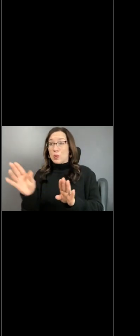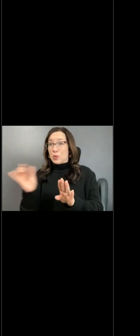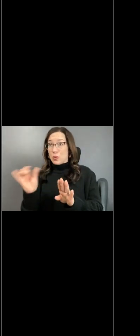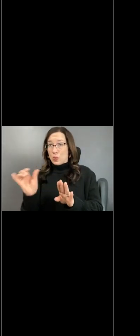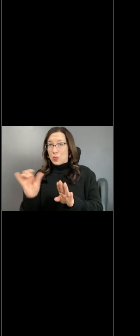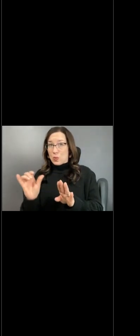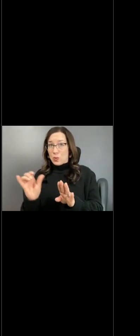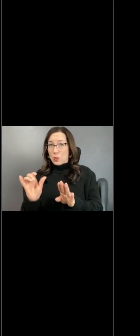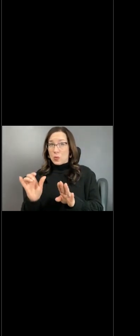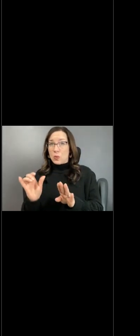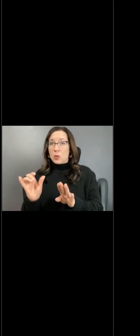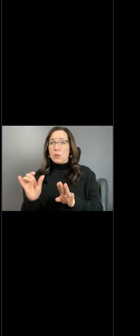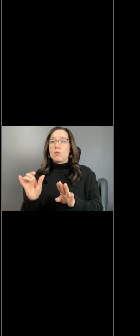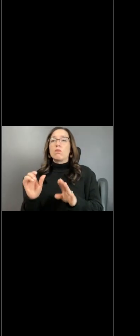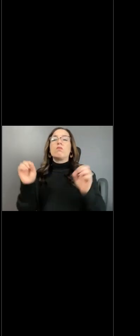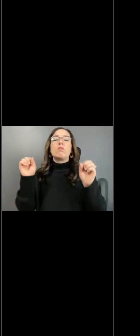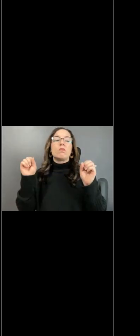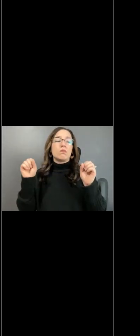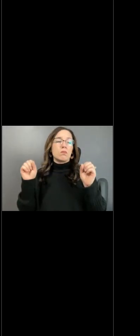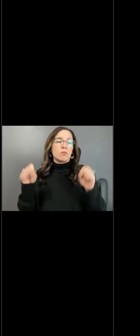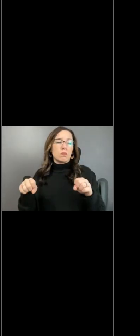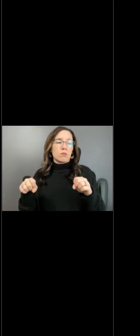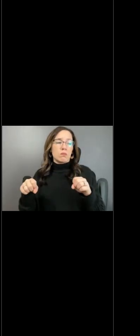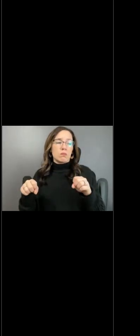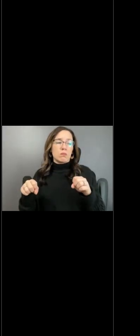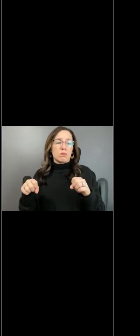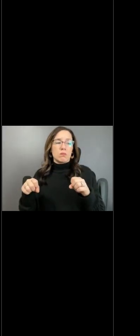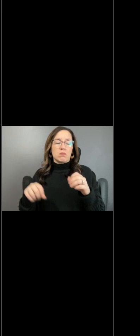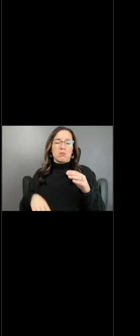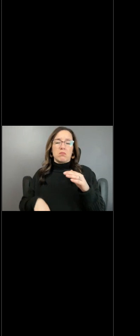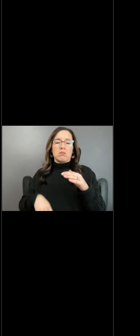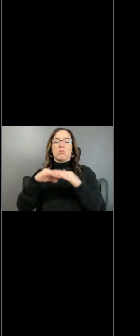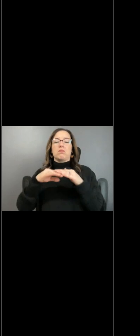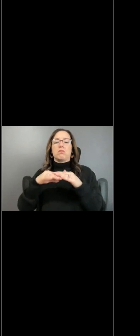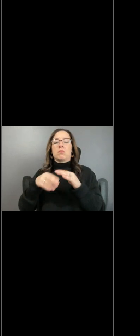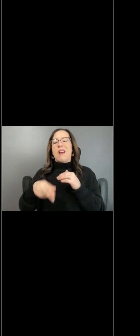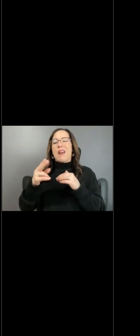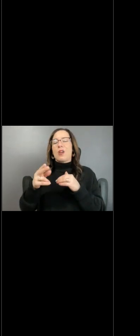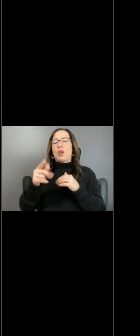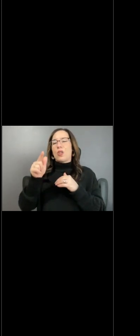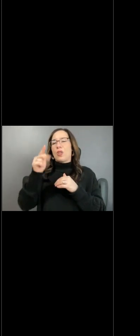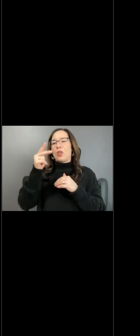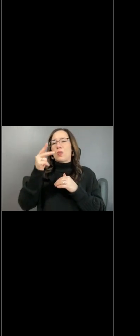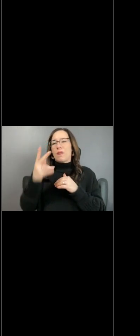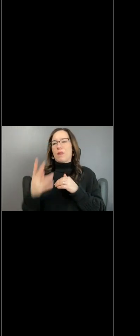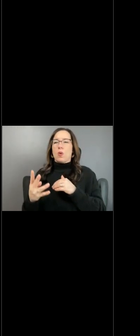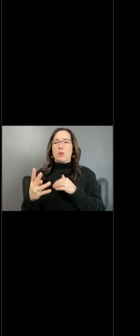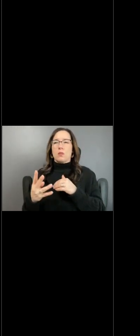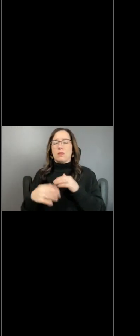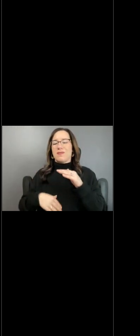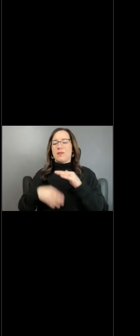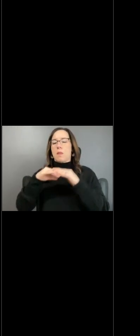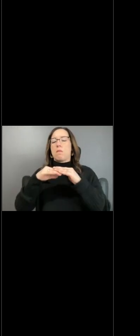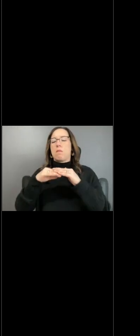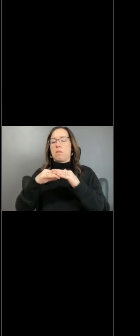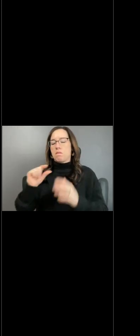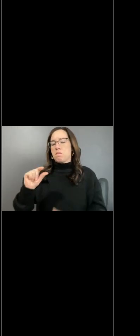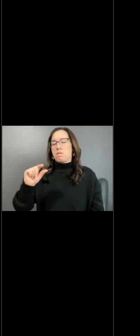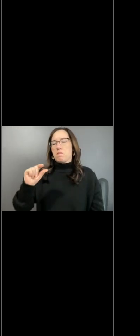tracks, may be no higher than 3/4 of an inch and